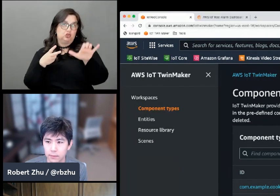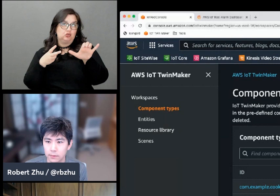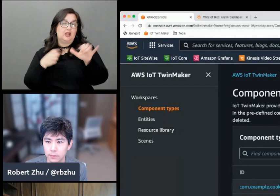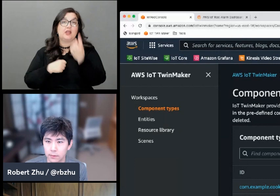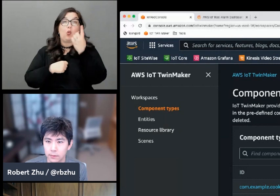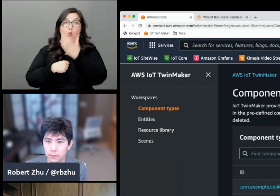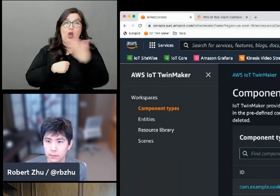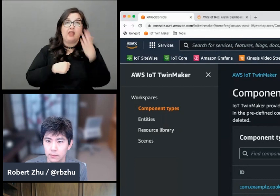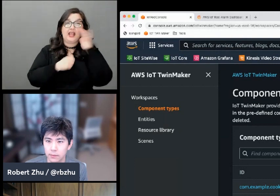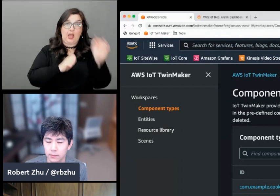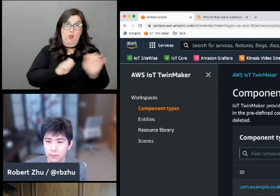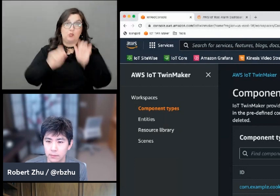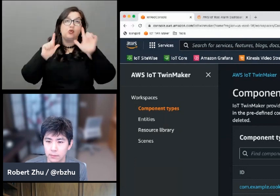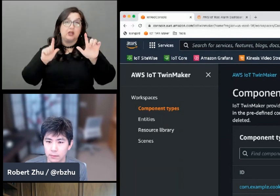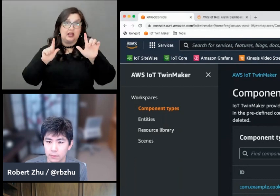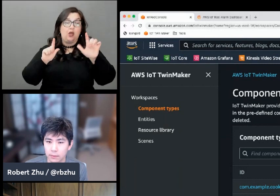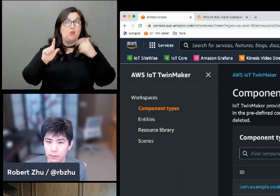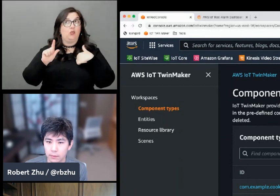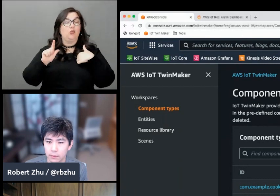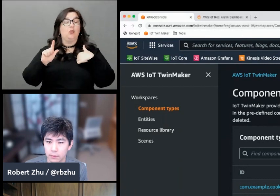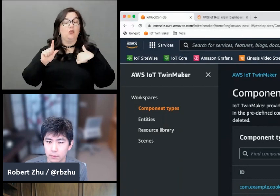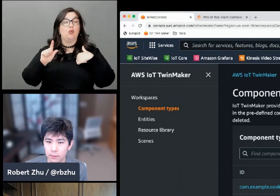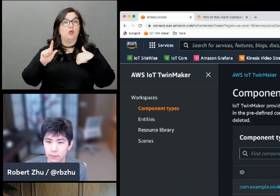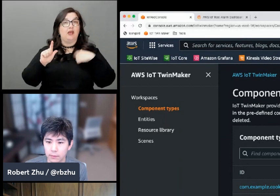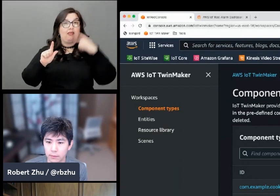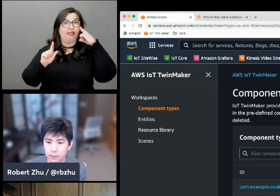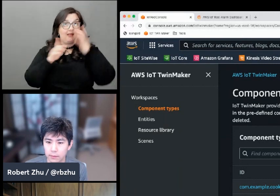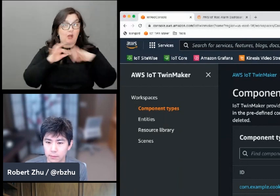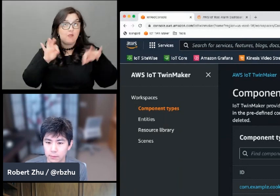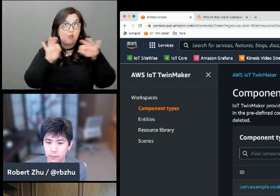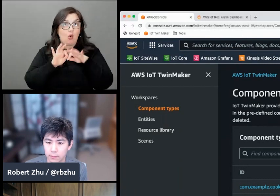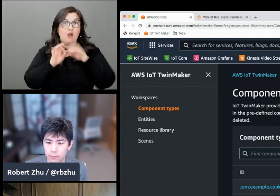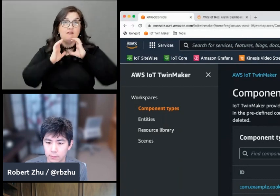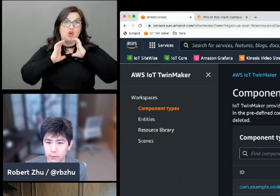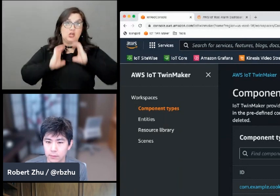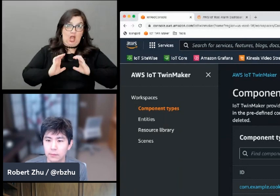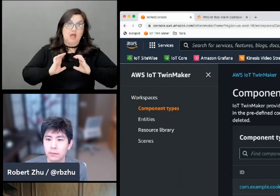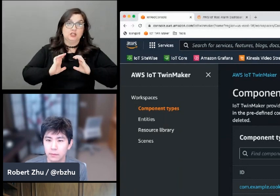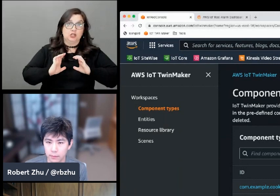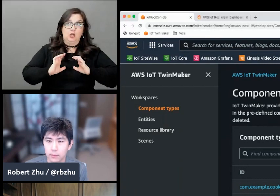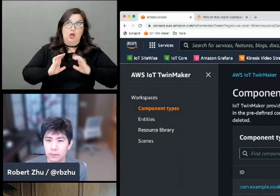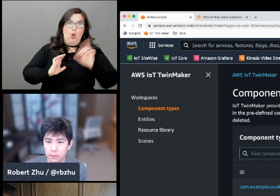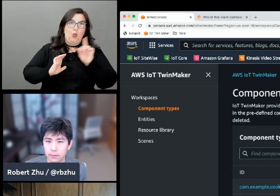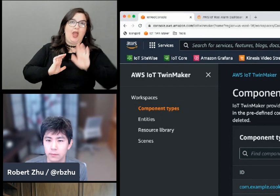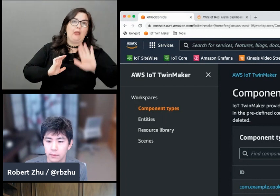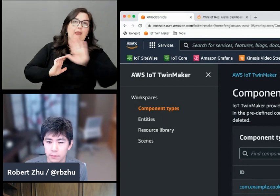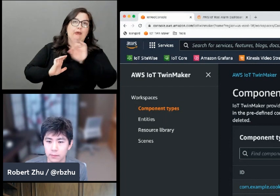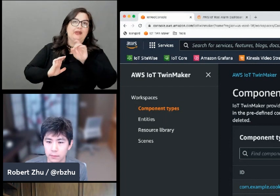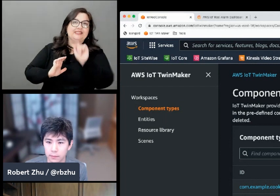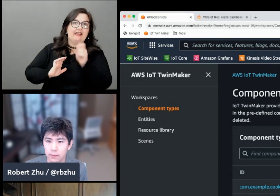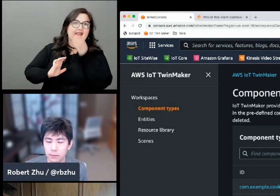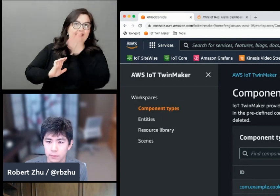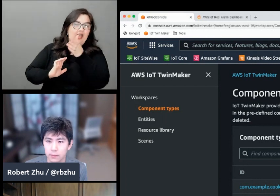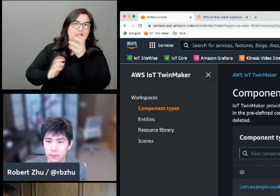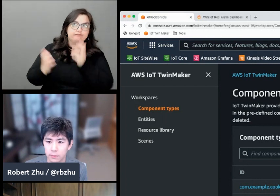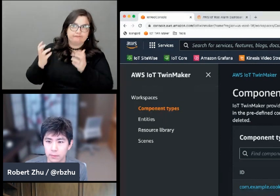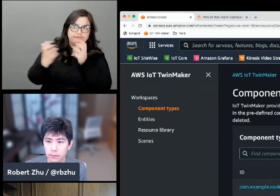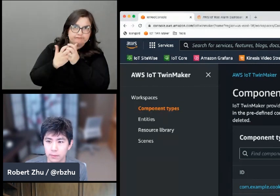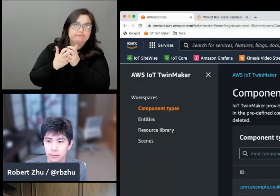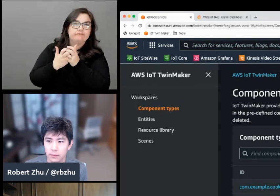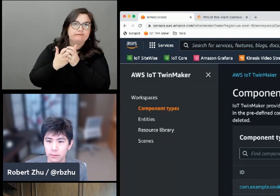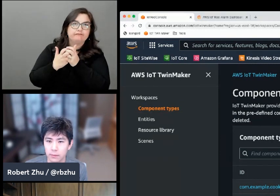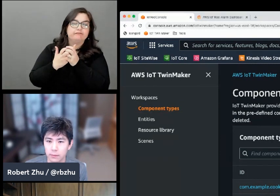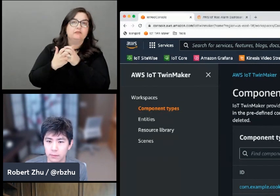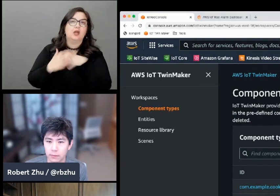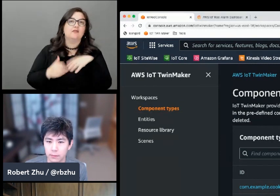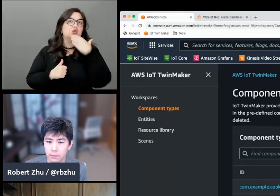is that we found it very important to meet customers where their data is. So we have some very good TimeStream databases.